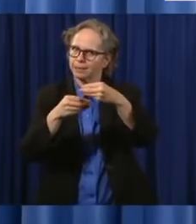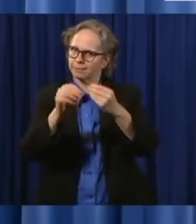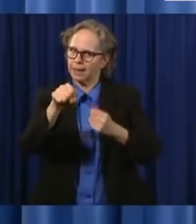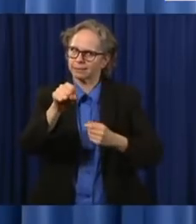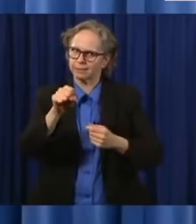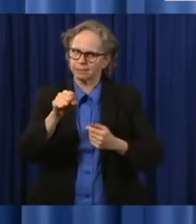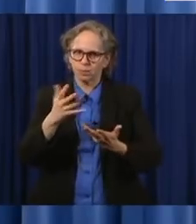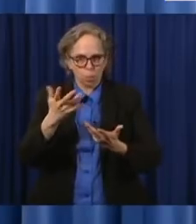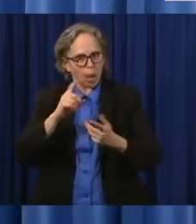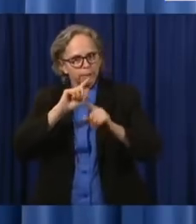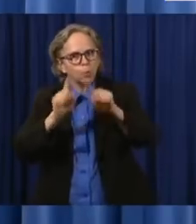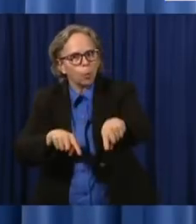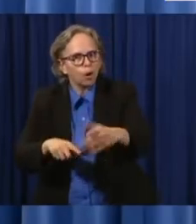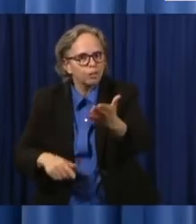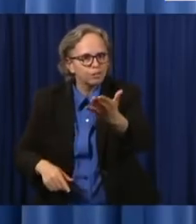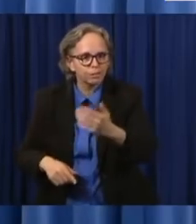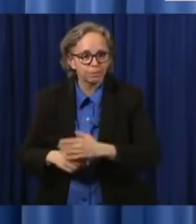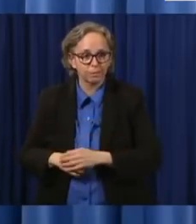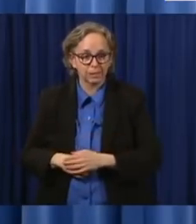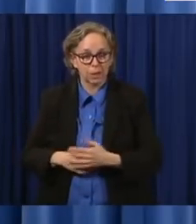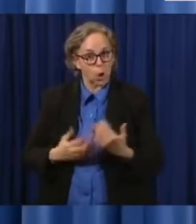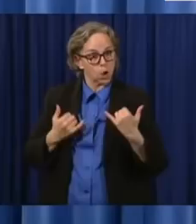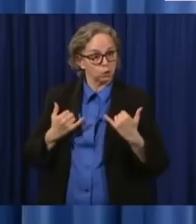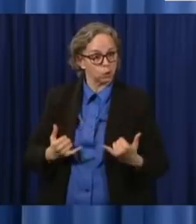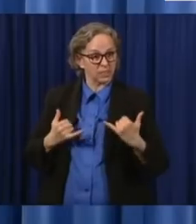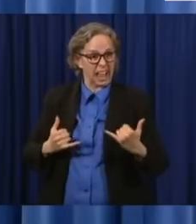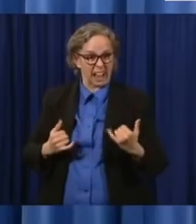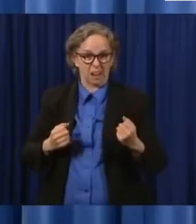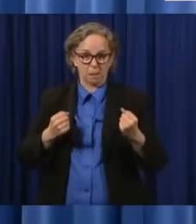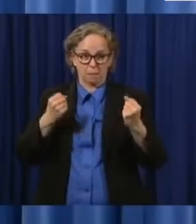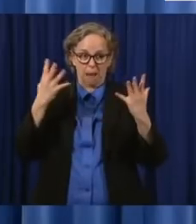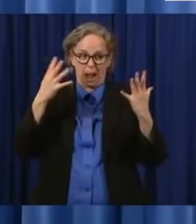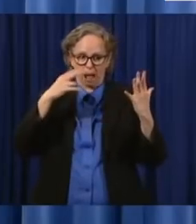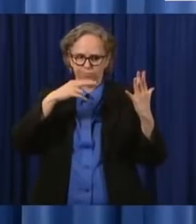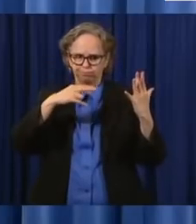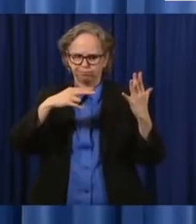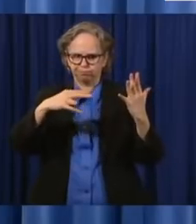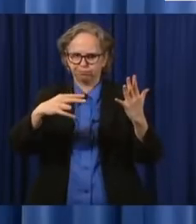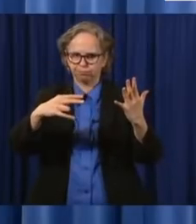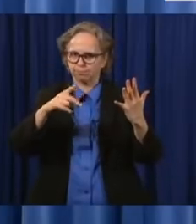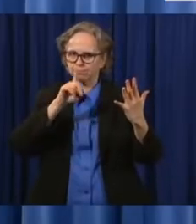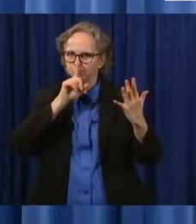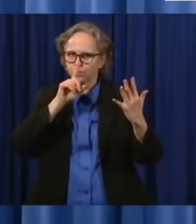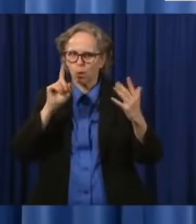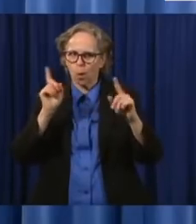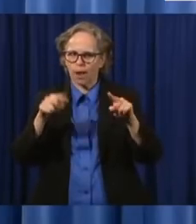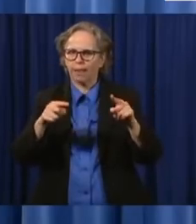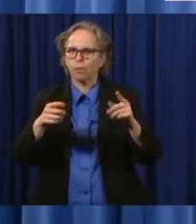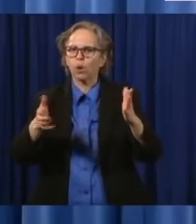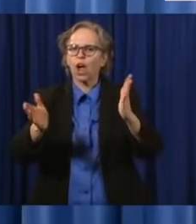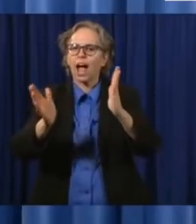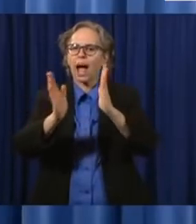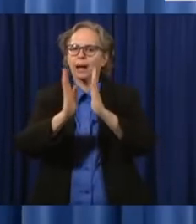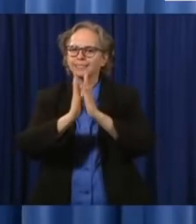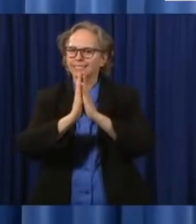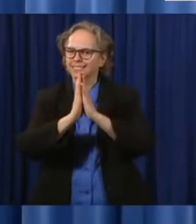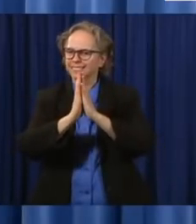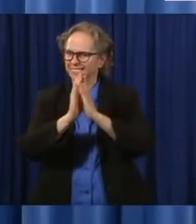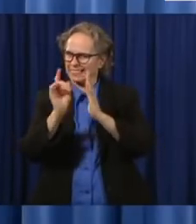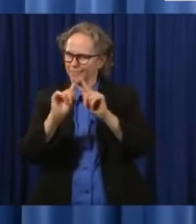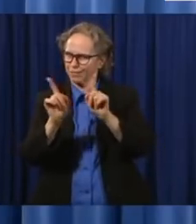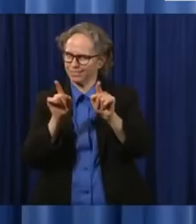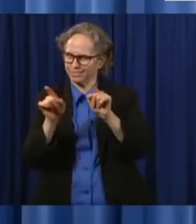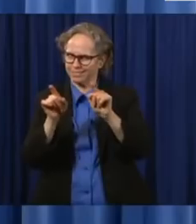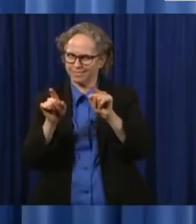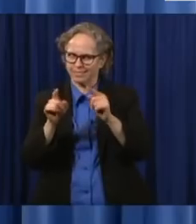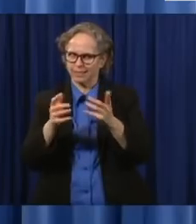that I read today is not an order. We're asking, and we're trying to give people the best